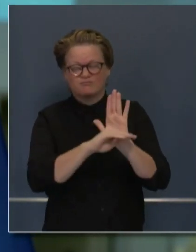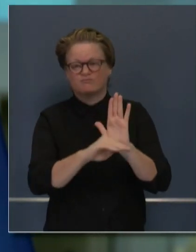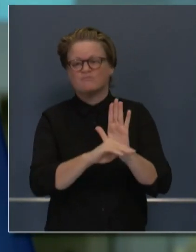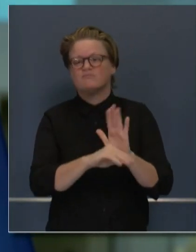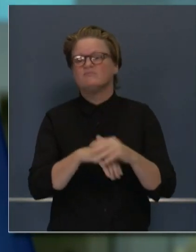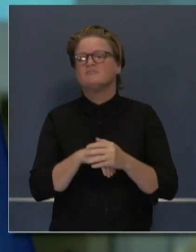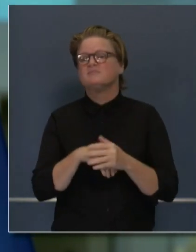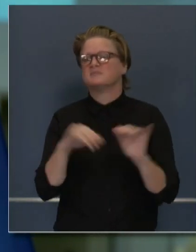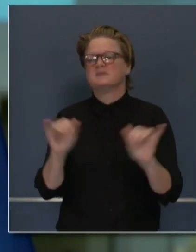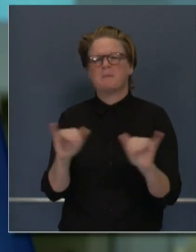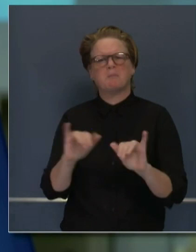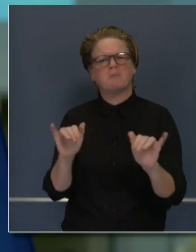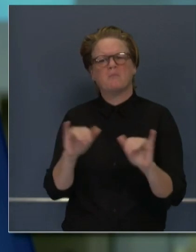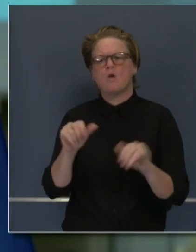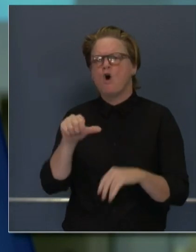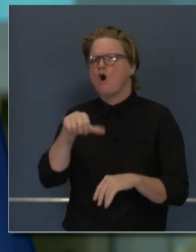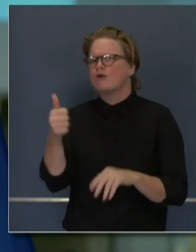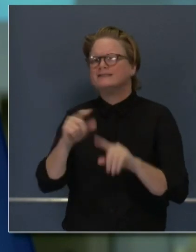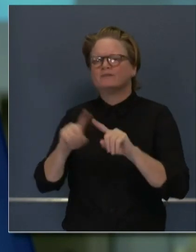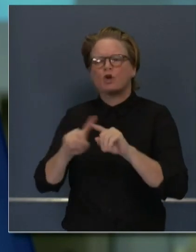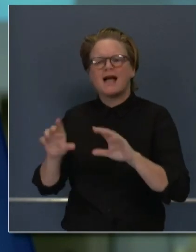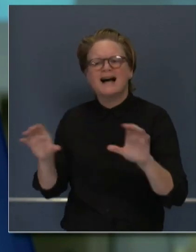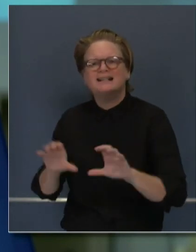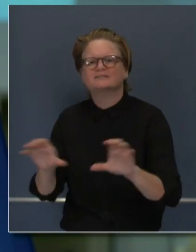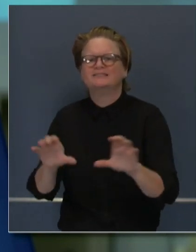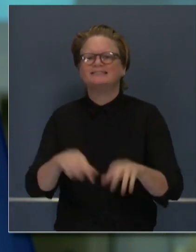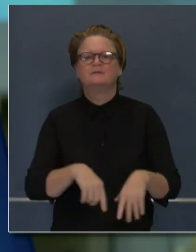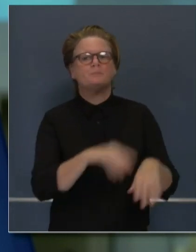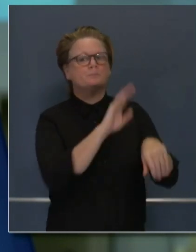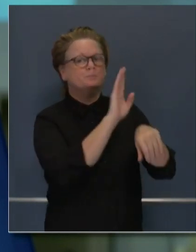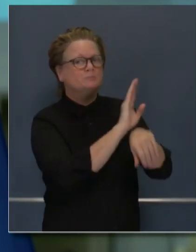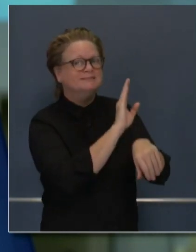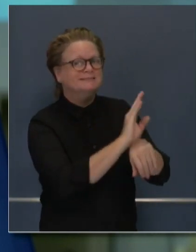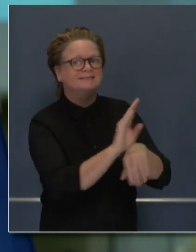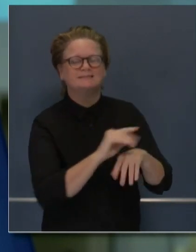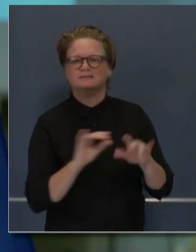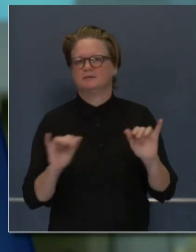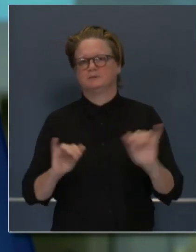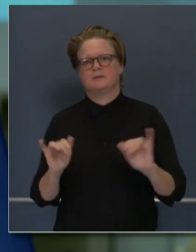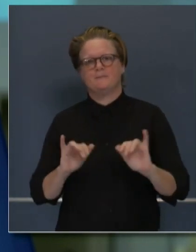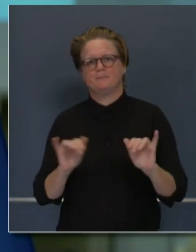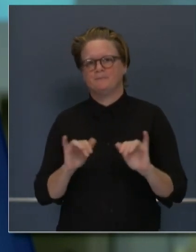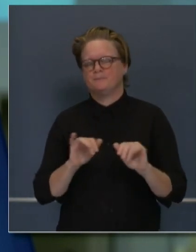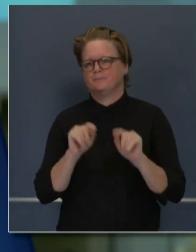of interested people, not kidding, have probably received over the past